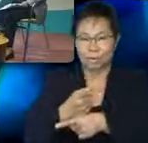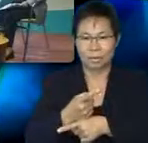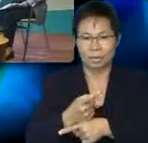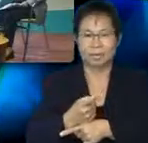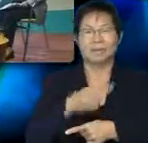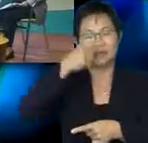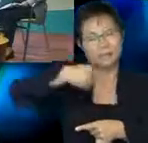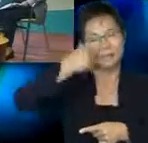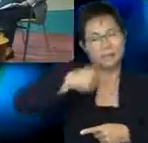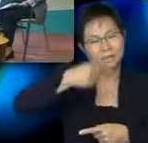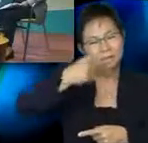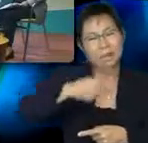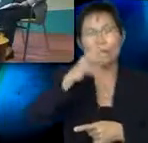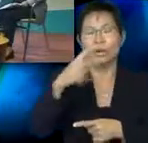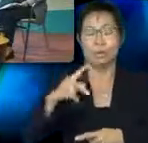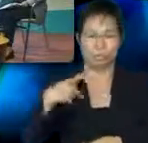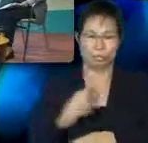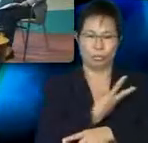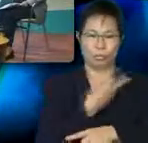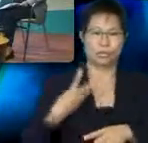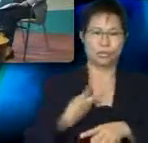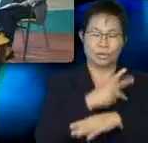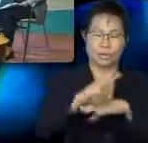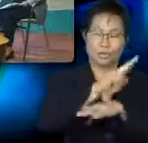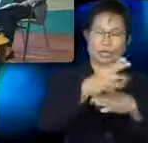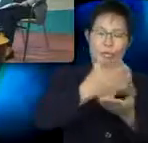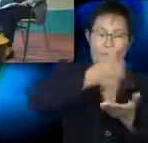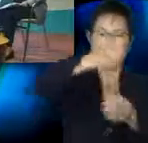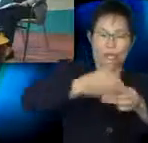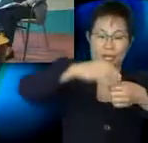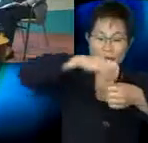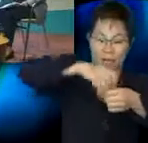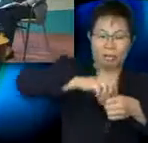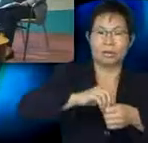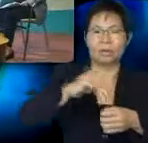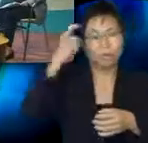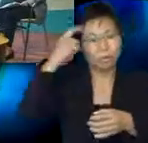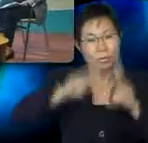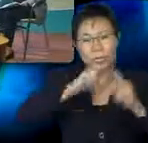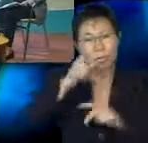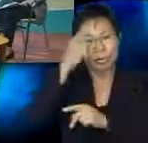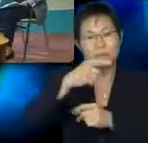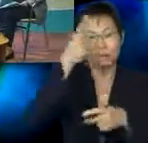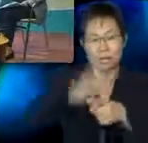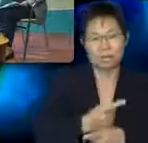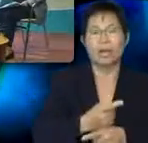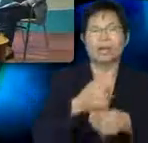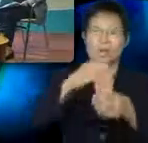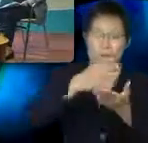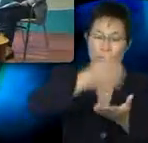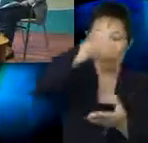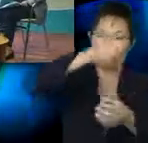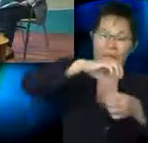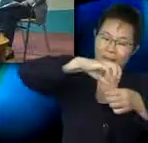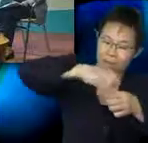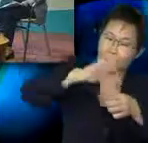Right. Remember he said, okay, we use a bottle cover. And then he thought people didn't understand. So he corrected himself, it's a bottle cap. You see,